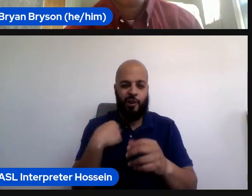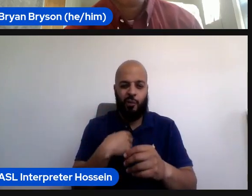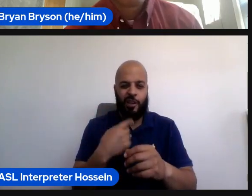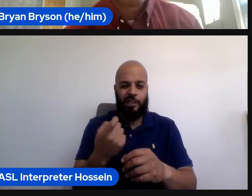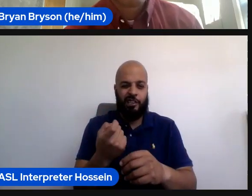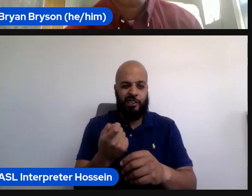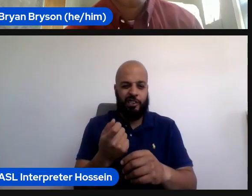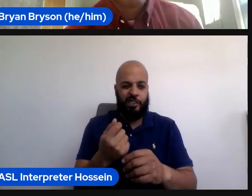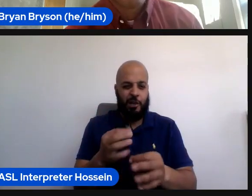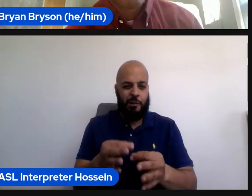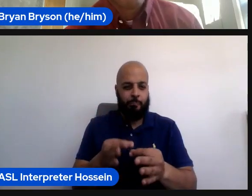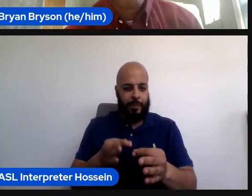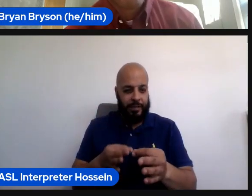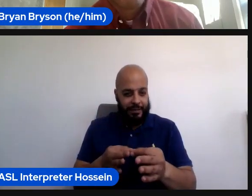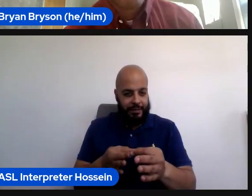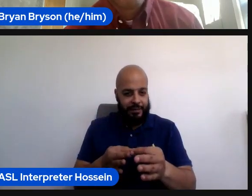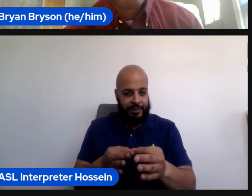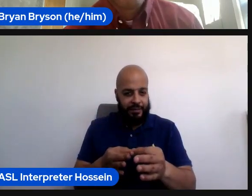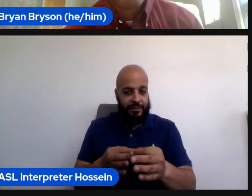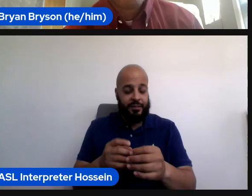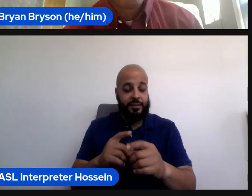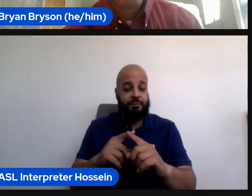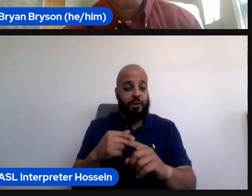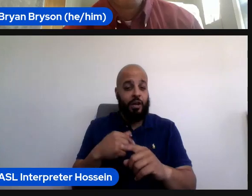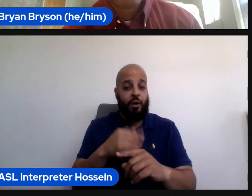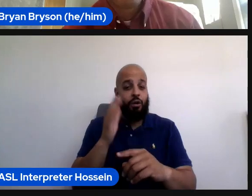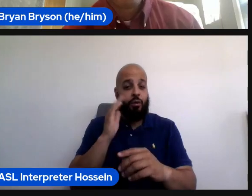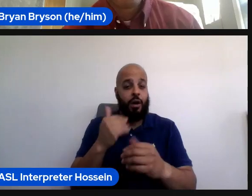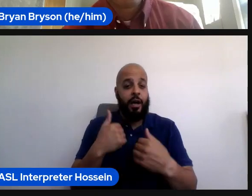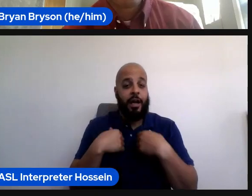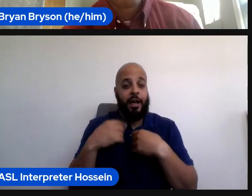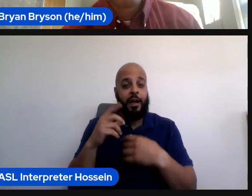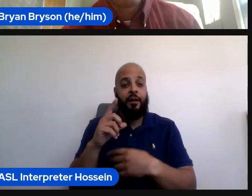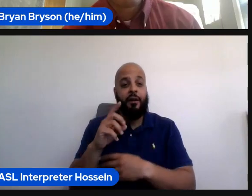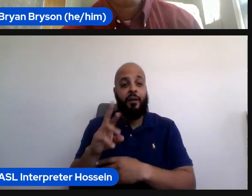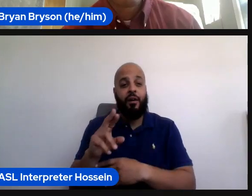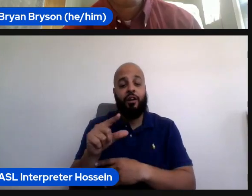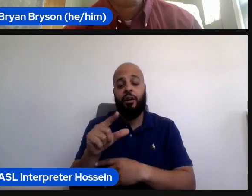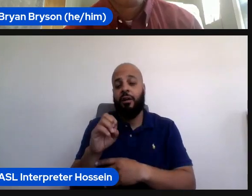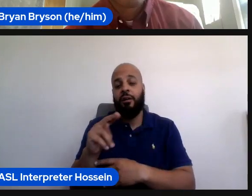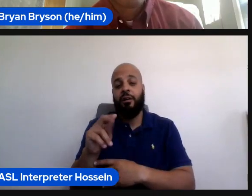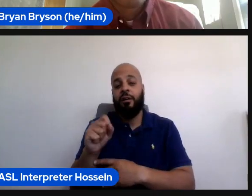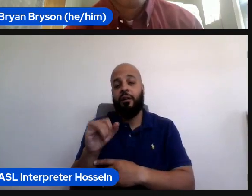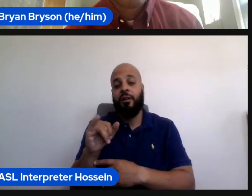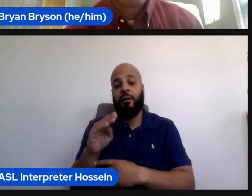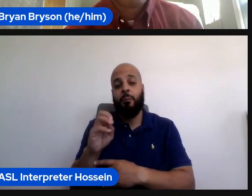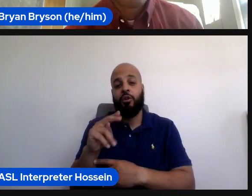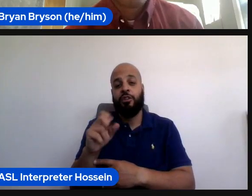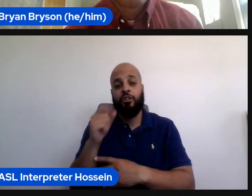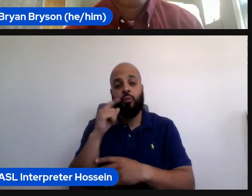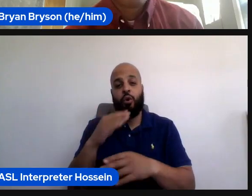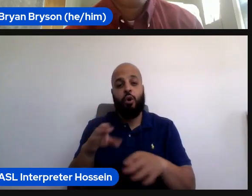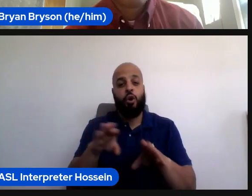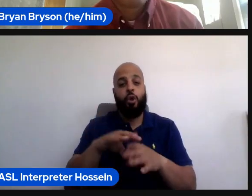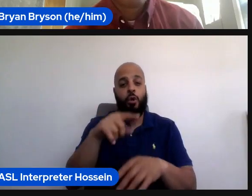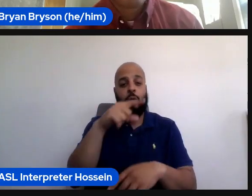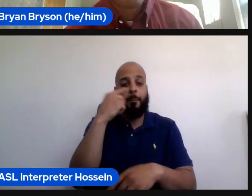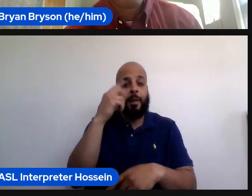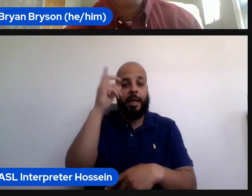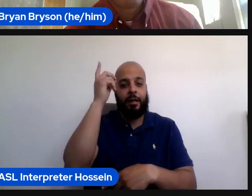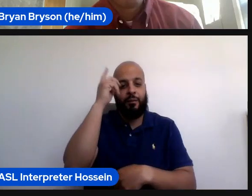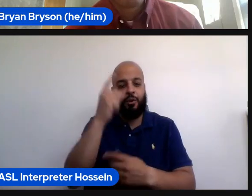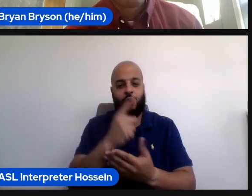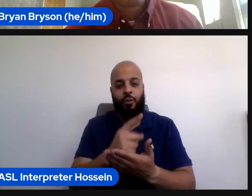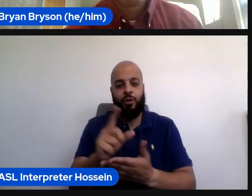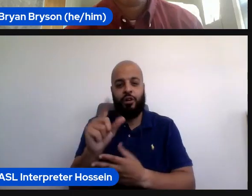late. But we'll have Dr. Glenn Simons to close Black in Immuno Week 2023.